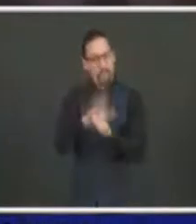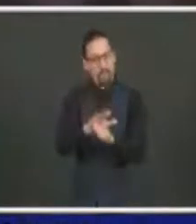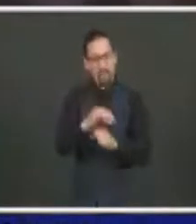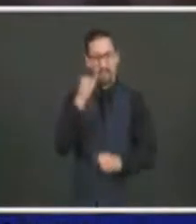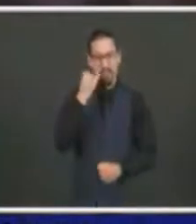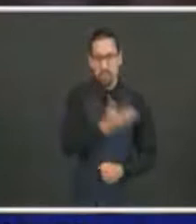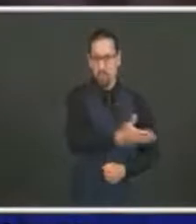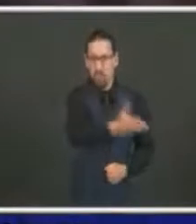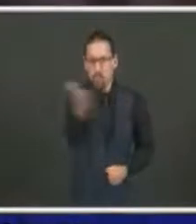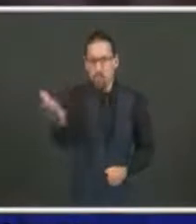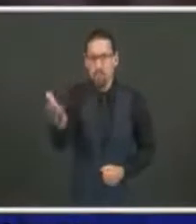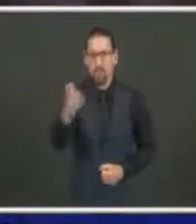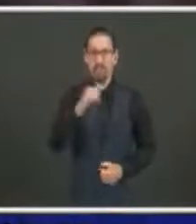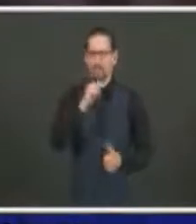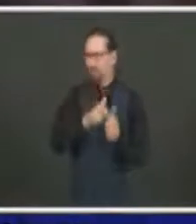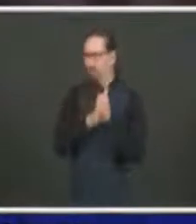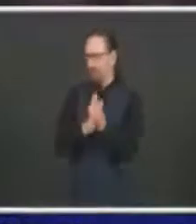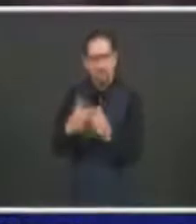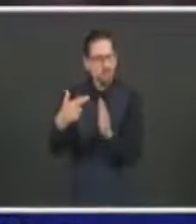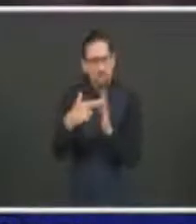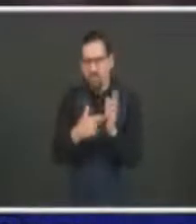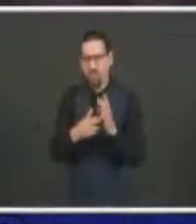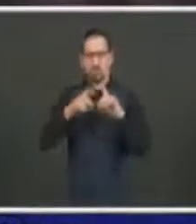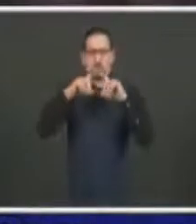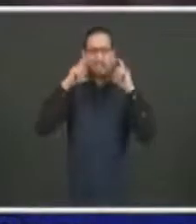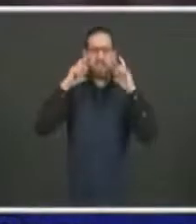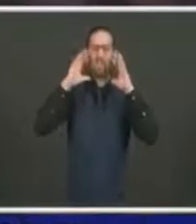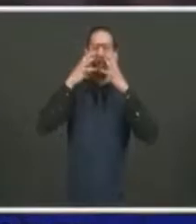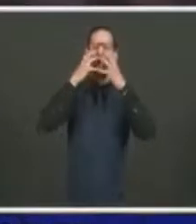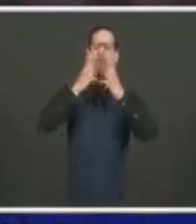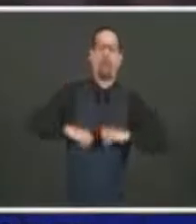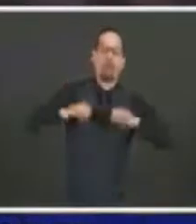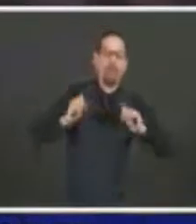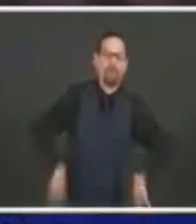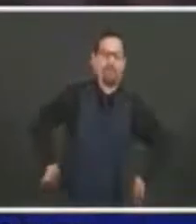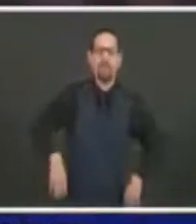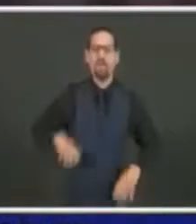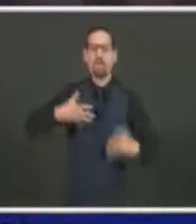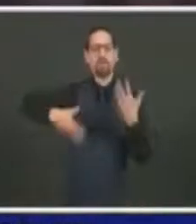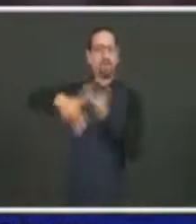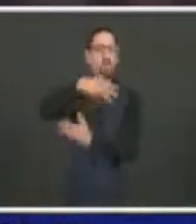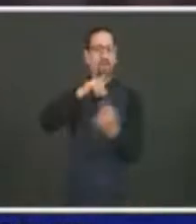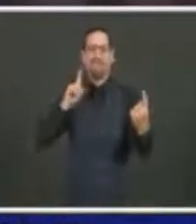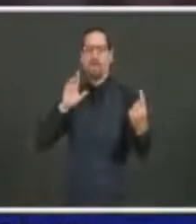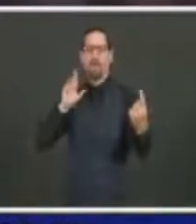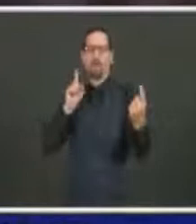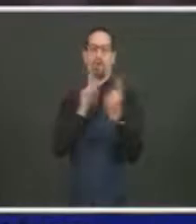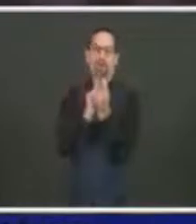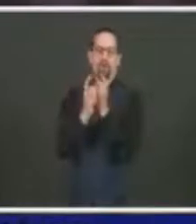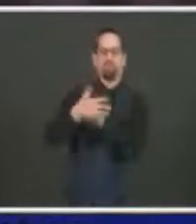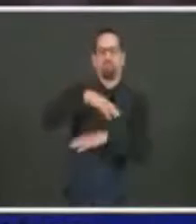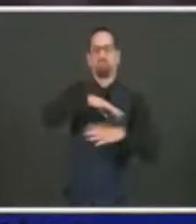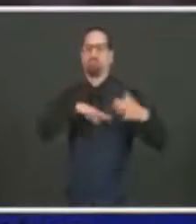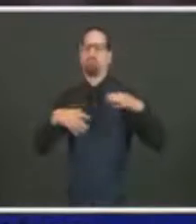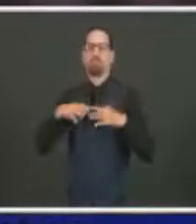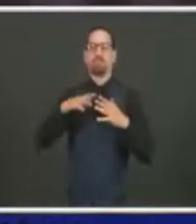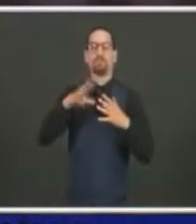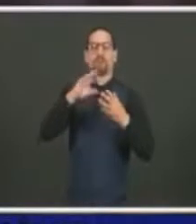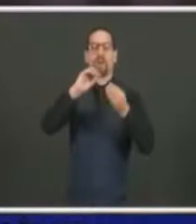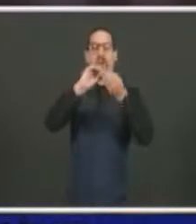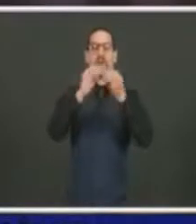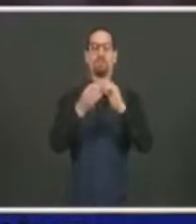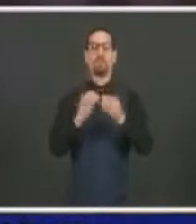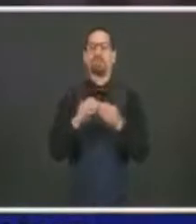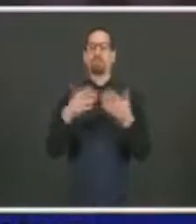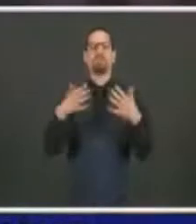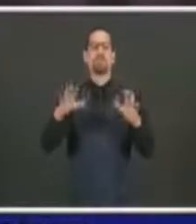gonna be like many of these other states going right back up the curve. It's inevitable, it's a fact, it's science, we can't fight it. I wish we could,